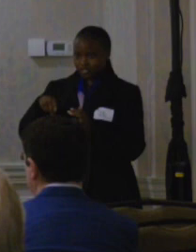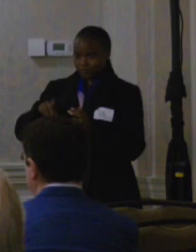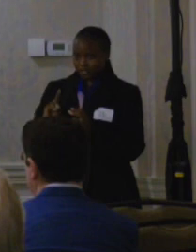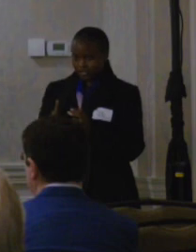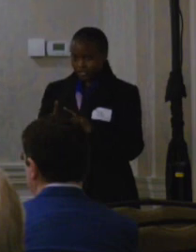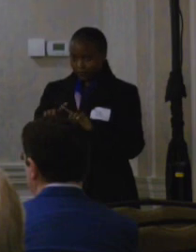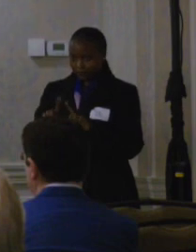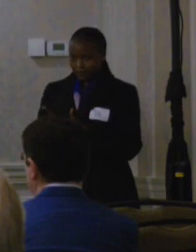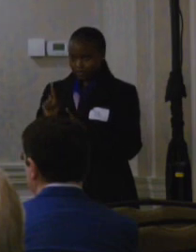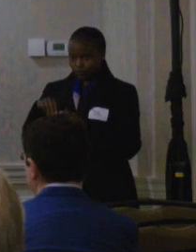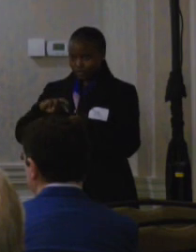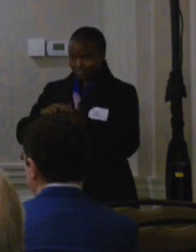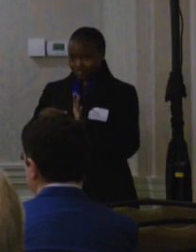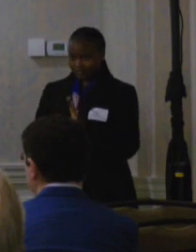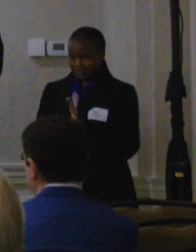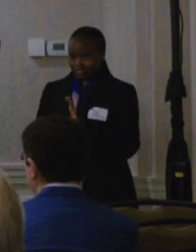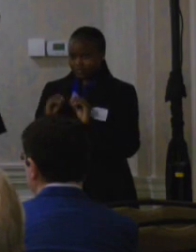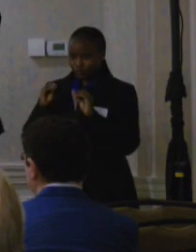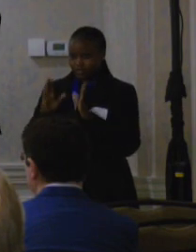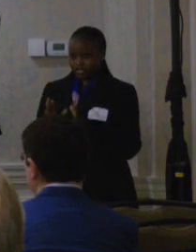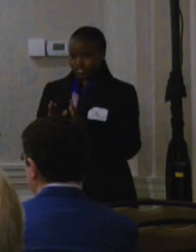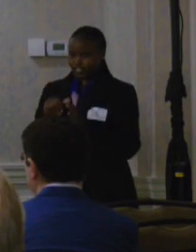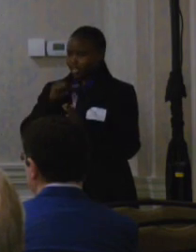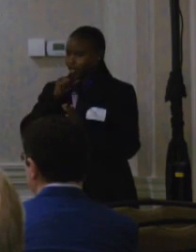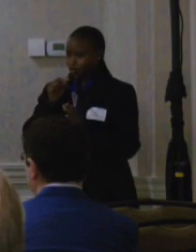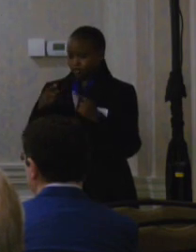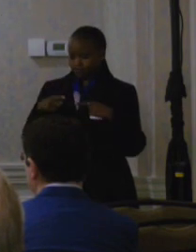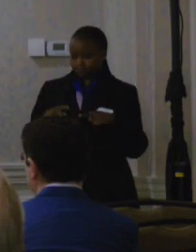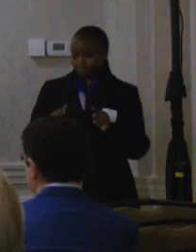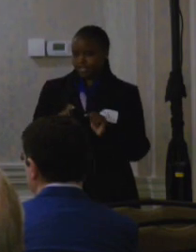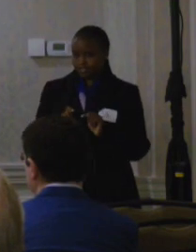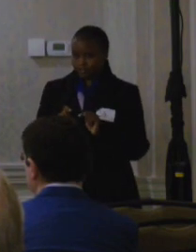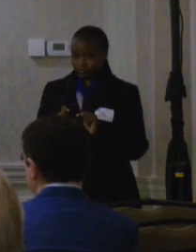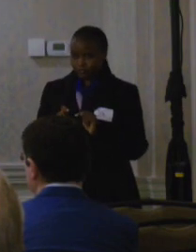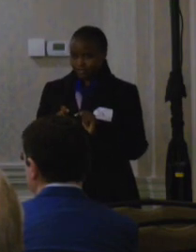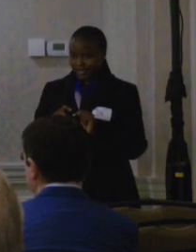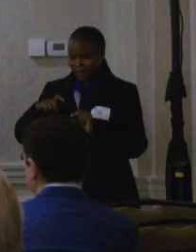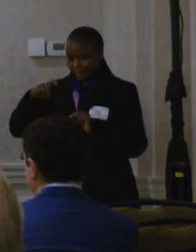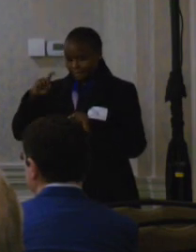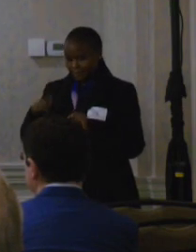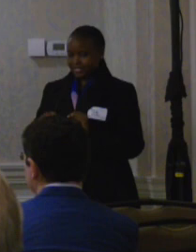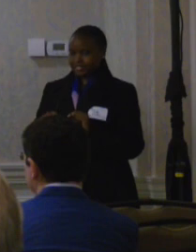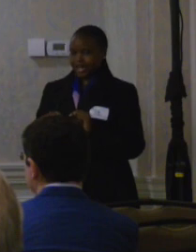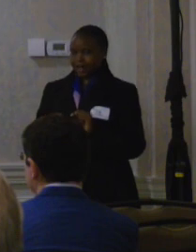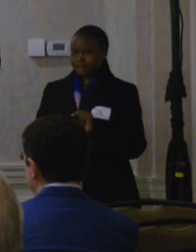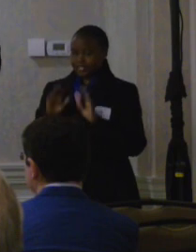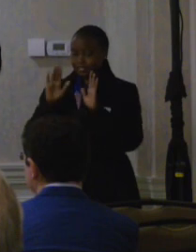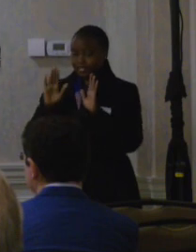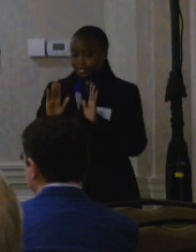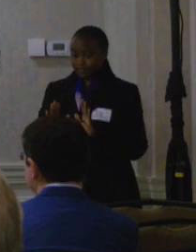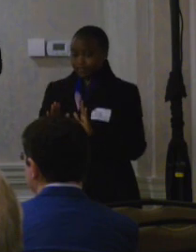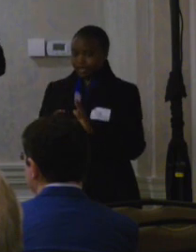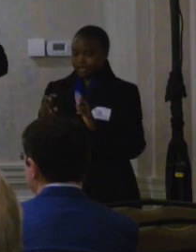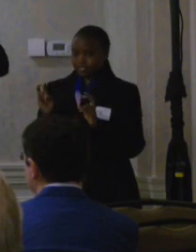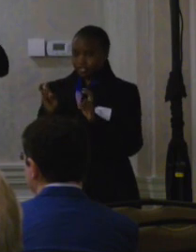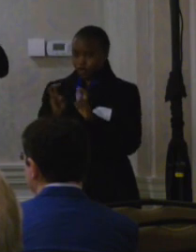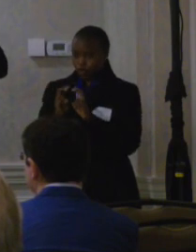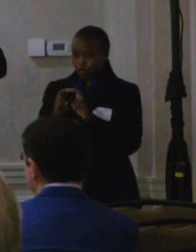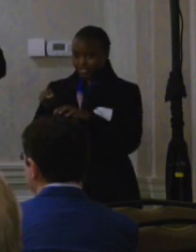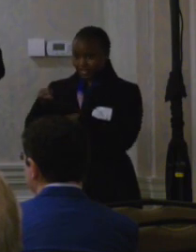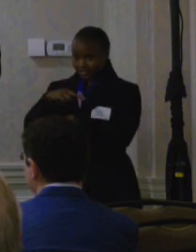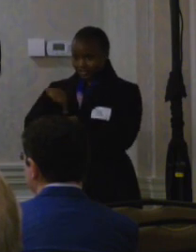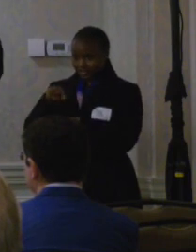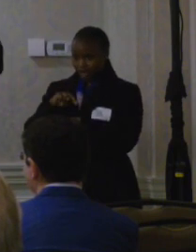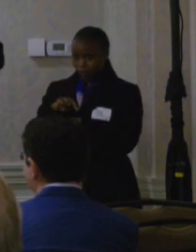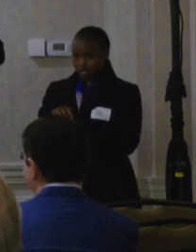about, what does it mean to be a teacher, at least not by itself. It has to have significant contact hours over the course of a period of